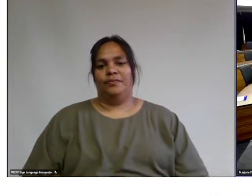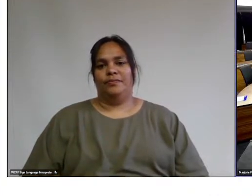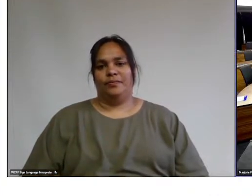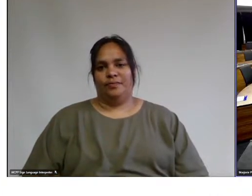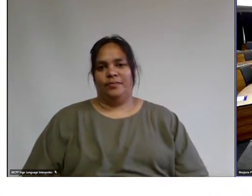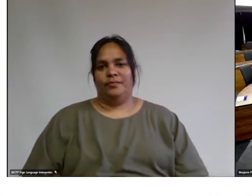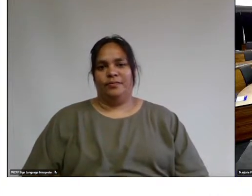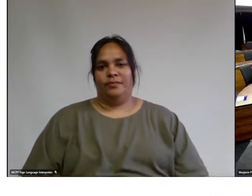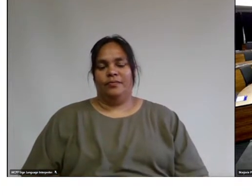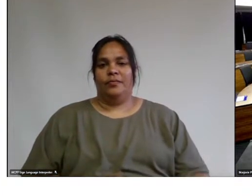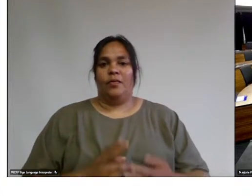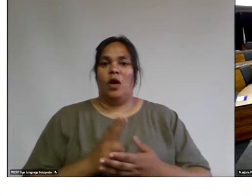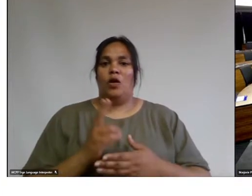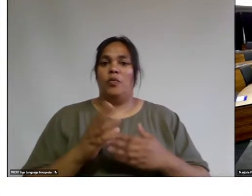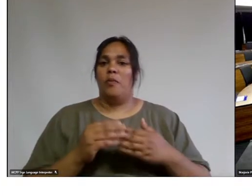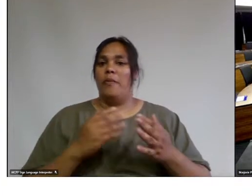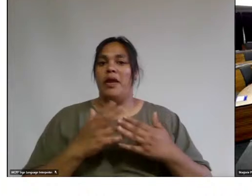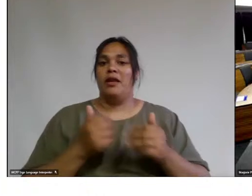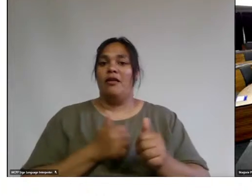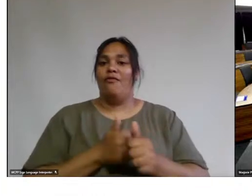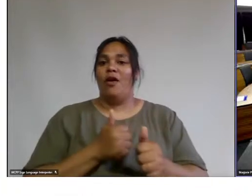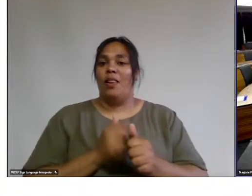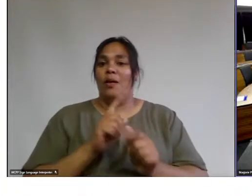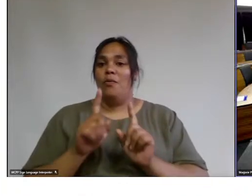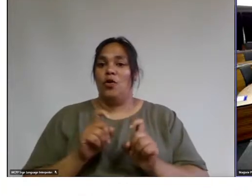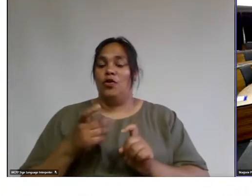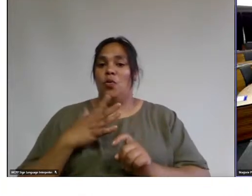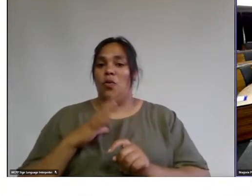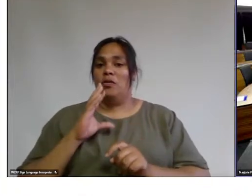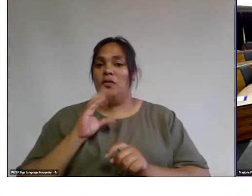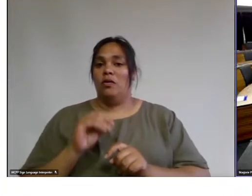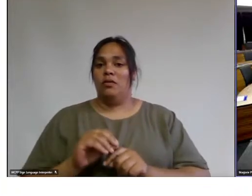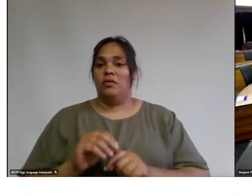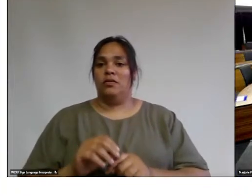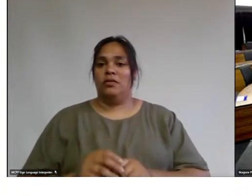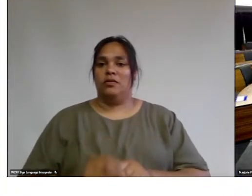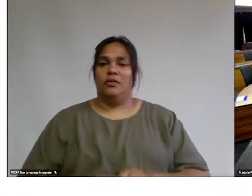Honorable members, are there any follow-up questions you would like to make?